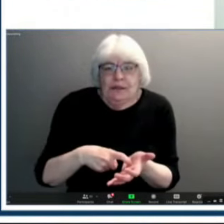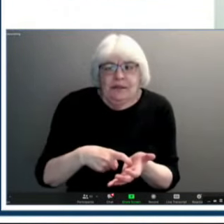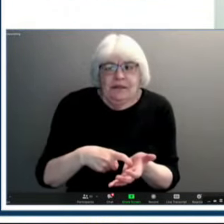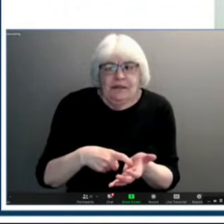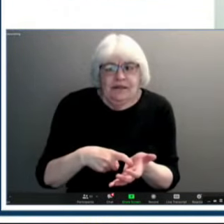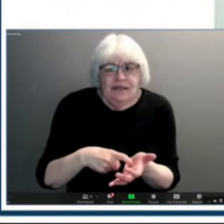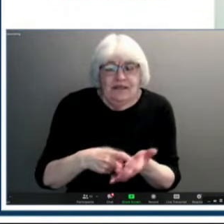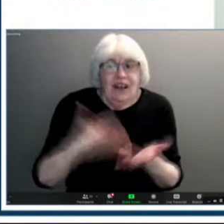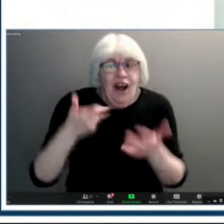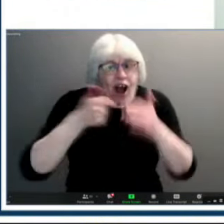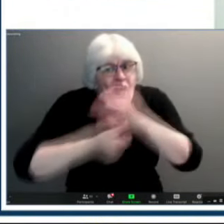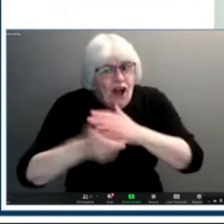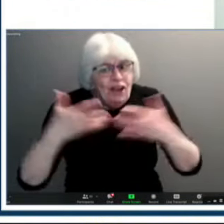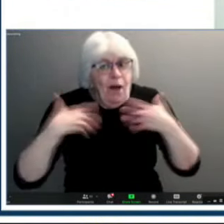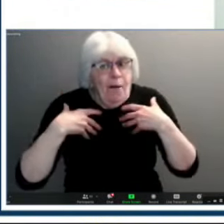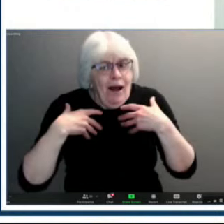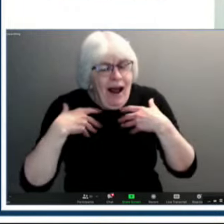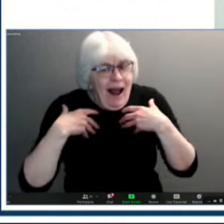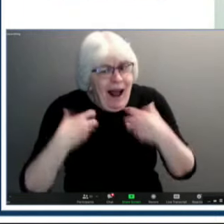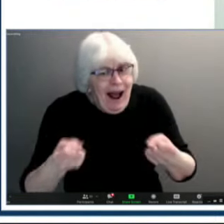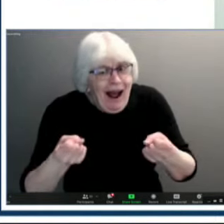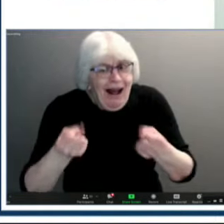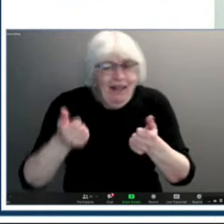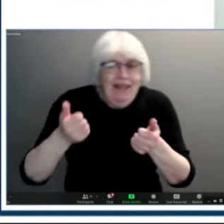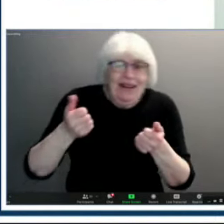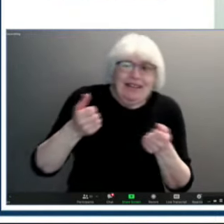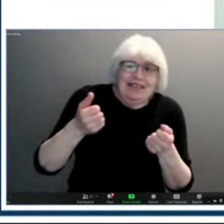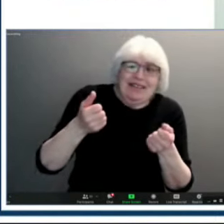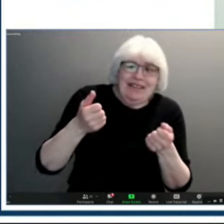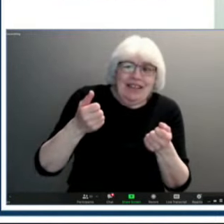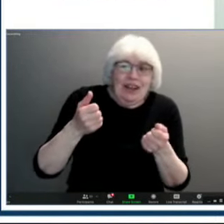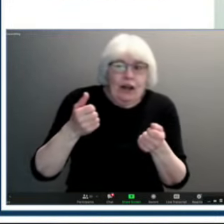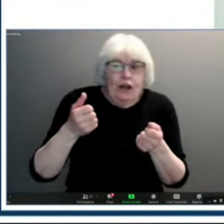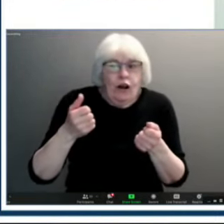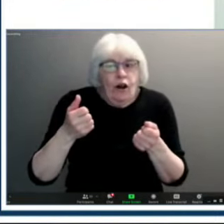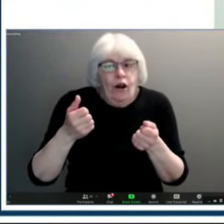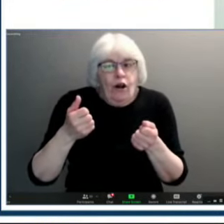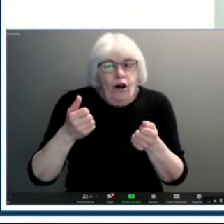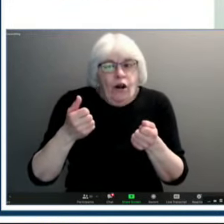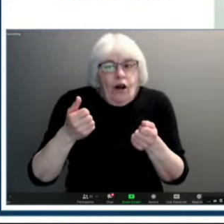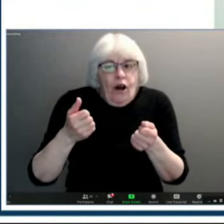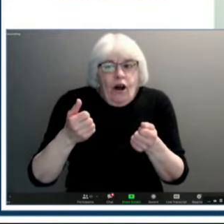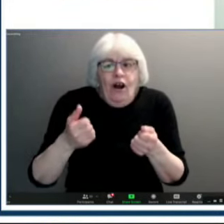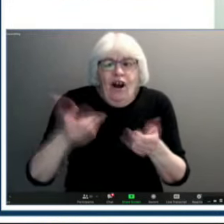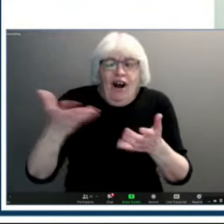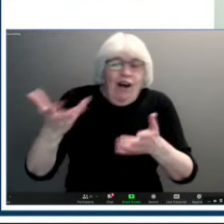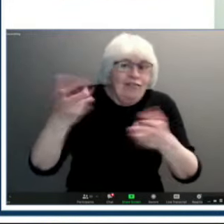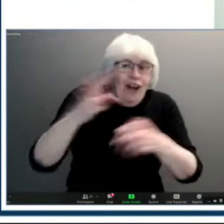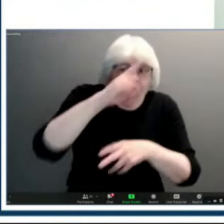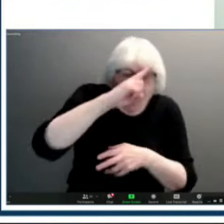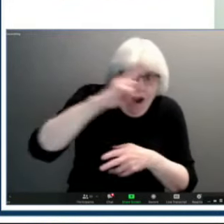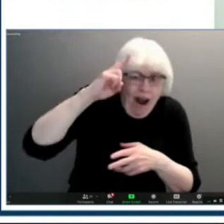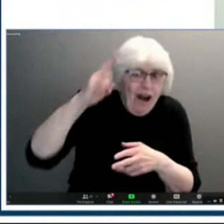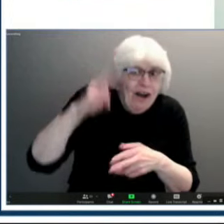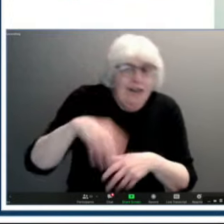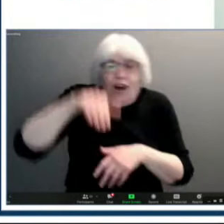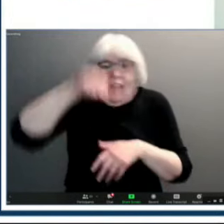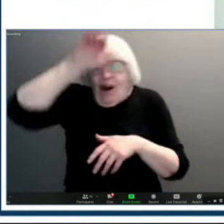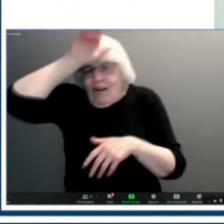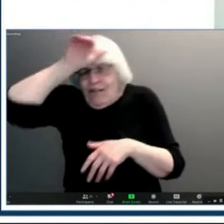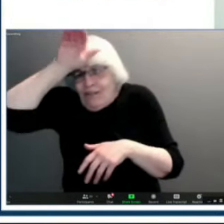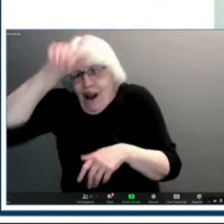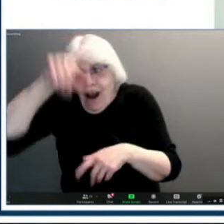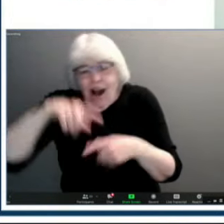systems and first responders and essential services. We're seeing it in police, fire, transit. We're seeing it in